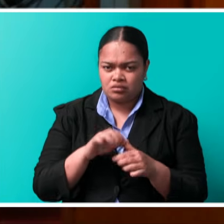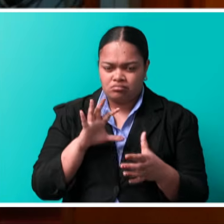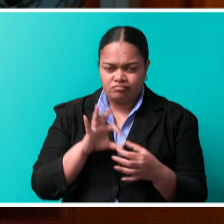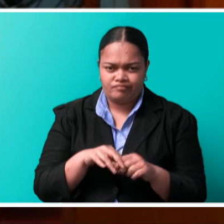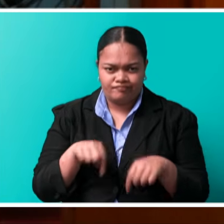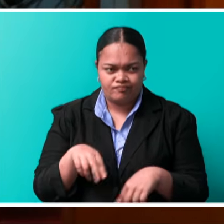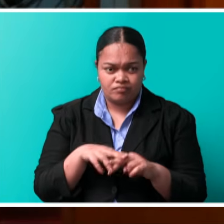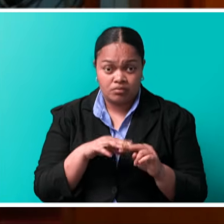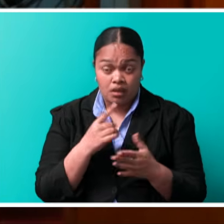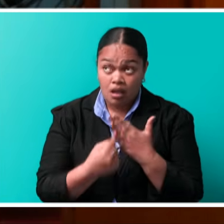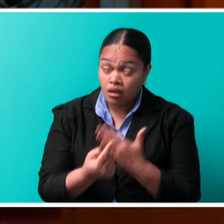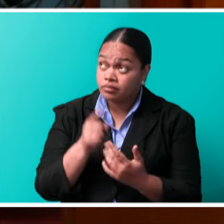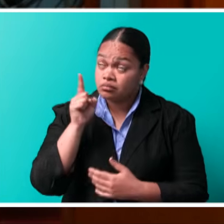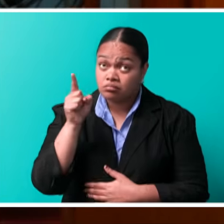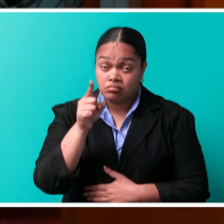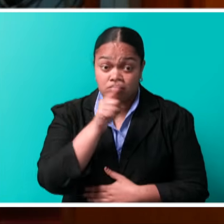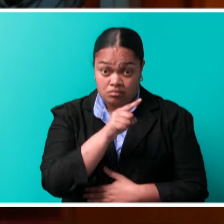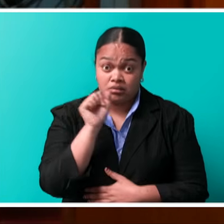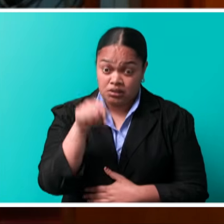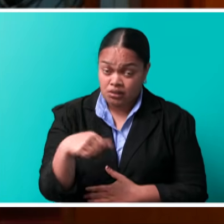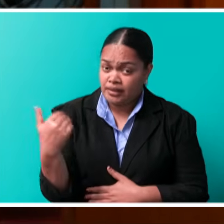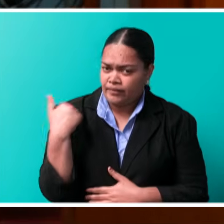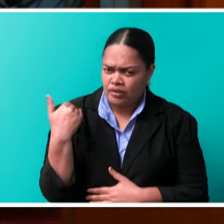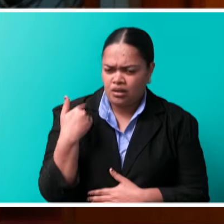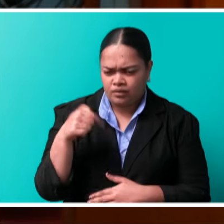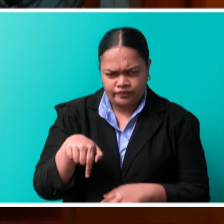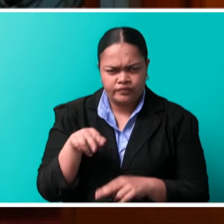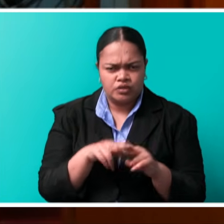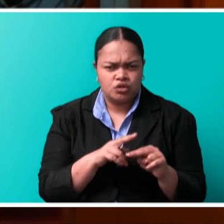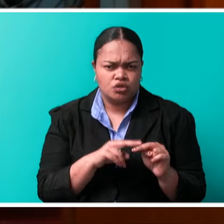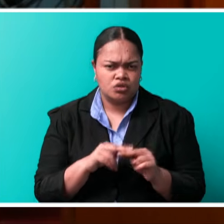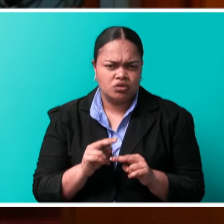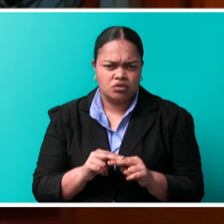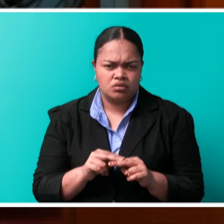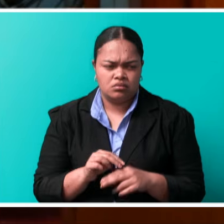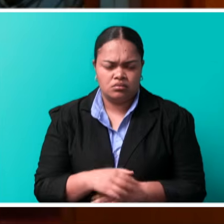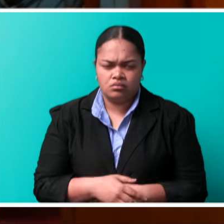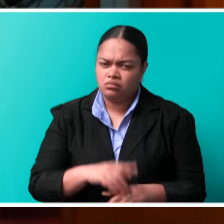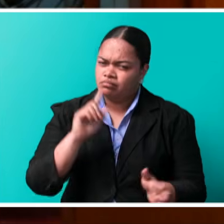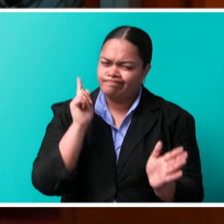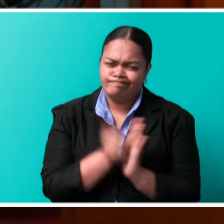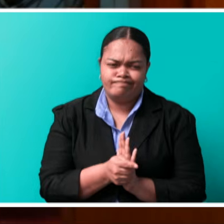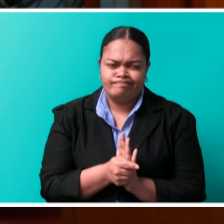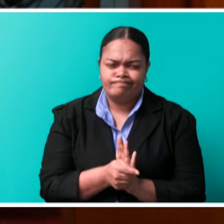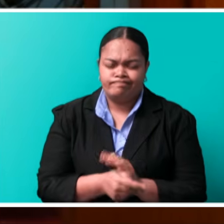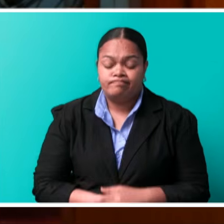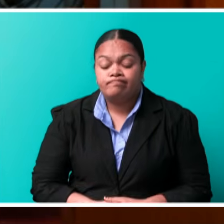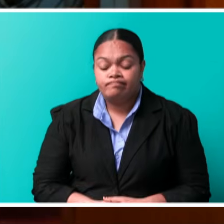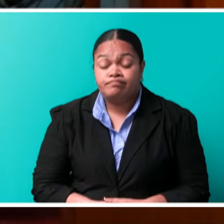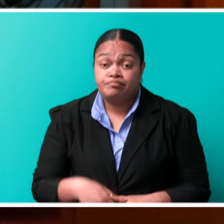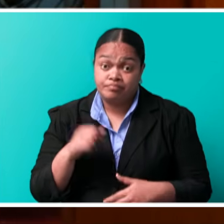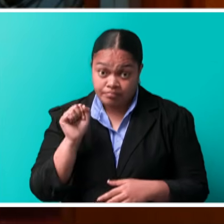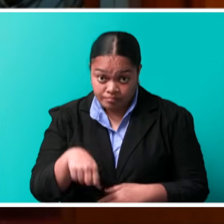Whatever happens around the world affects us directly and very quickly. As we